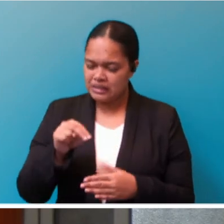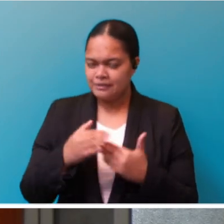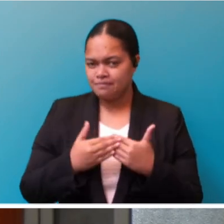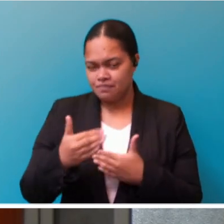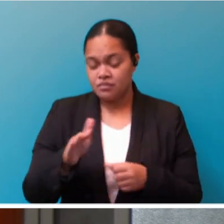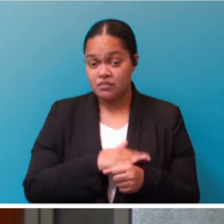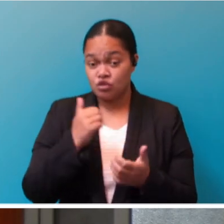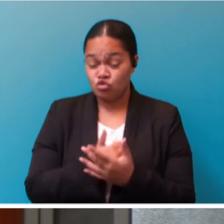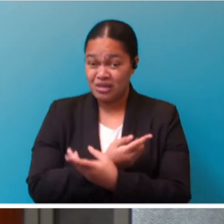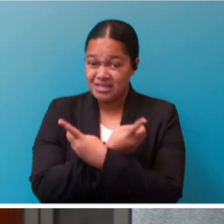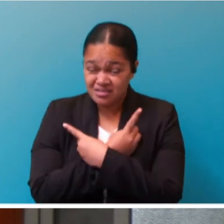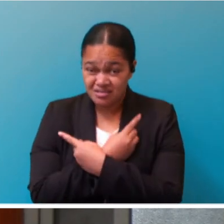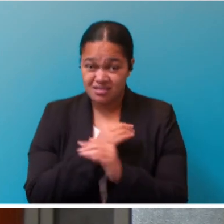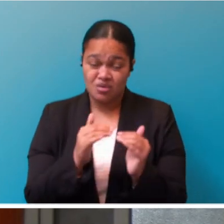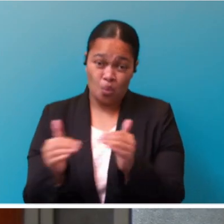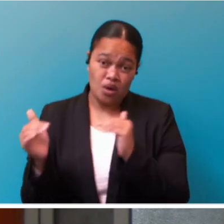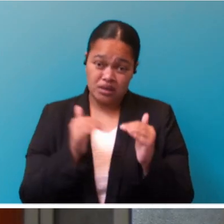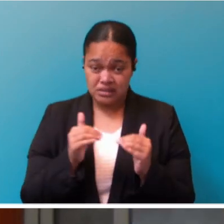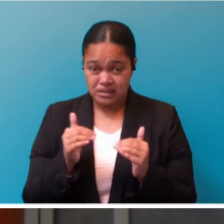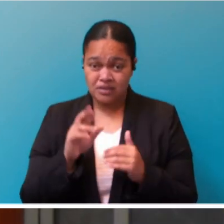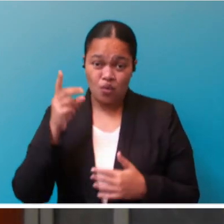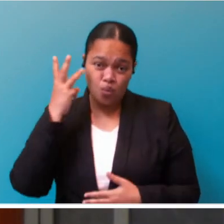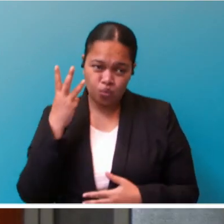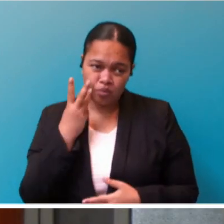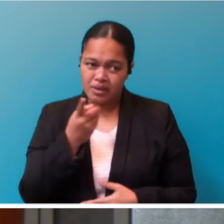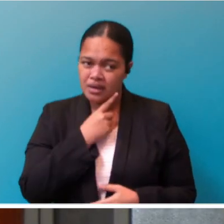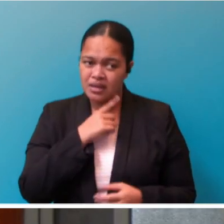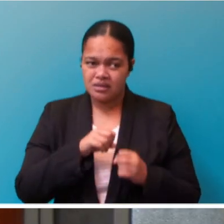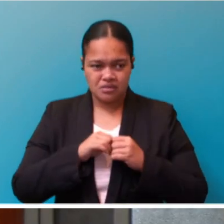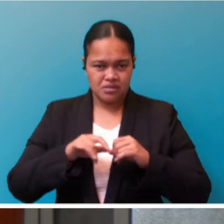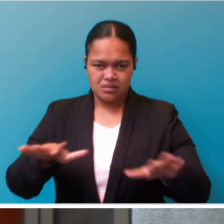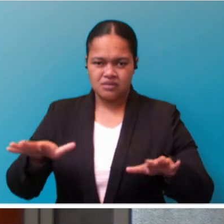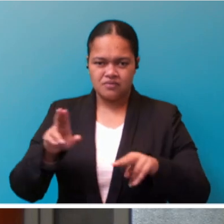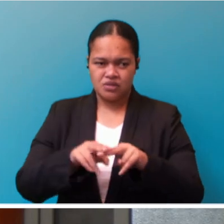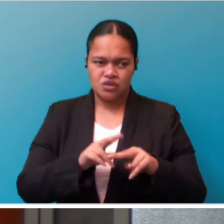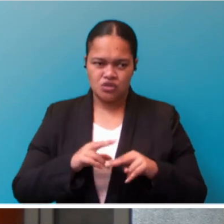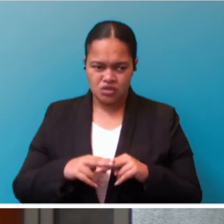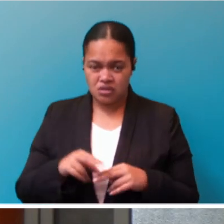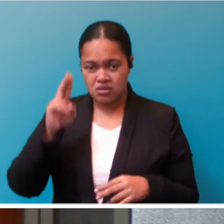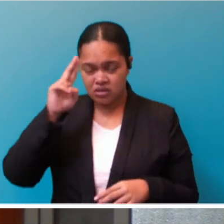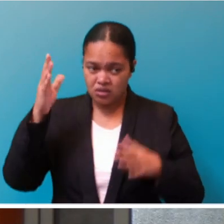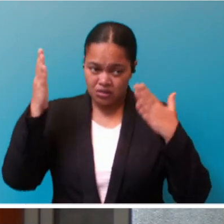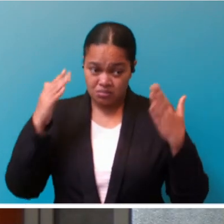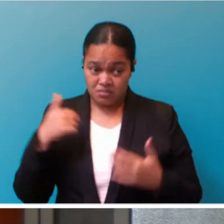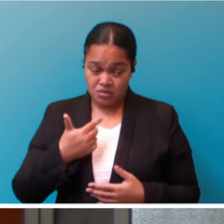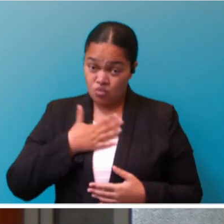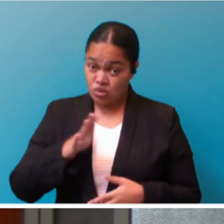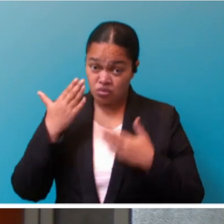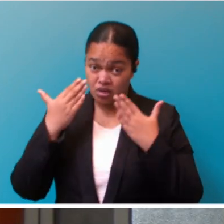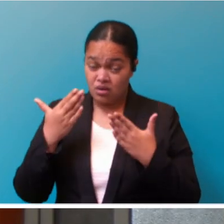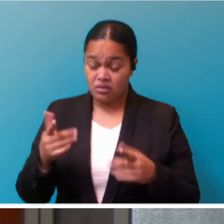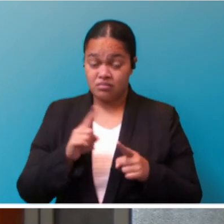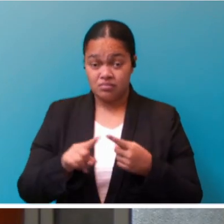there's dignity, equality, and equity for women and girls across the nation. Mr. Speaker, I would like to acknowledge the